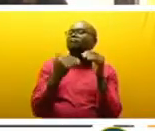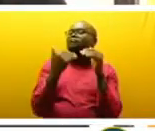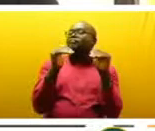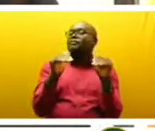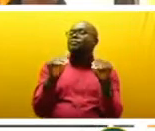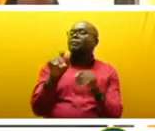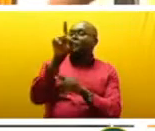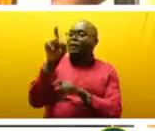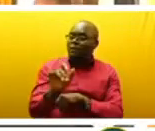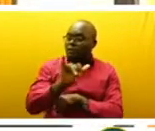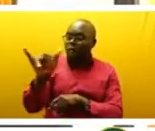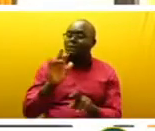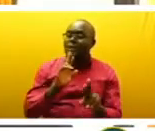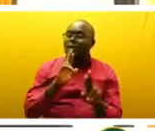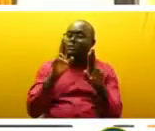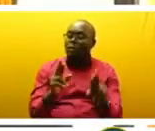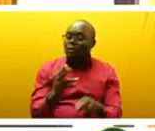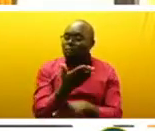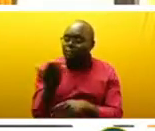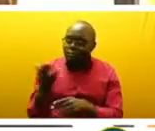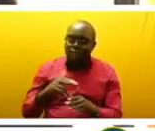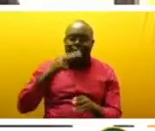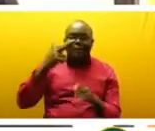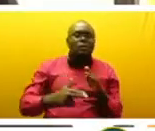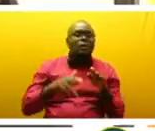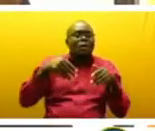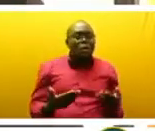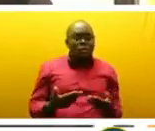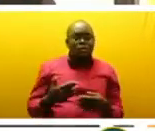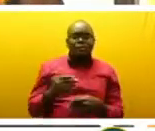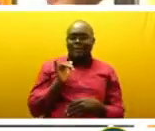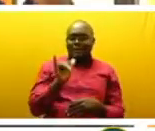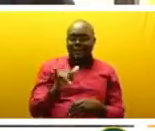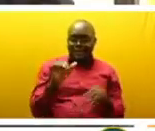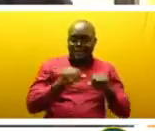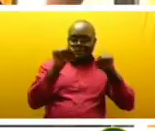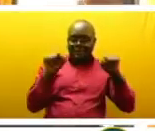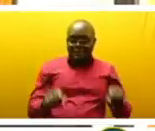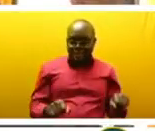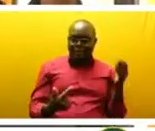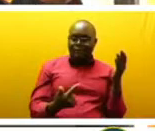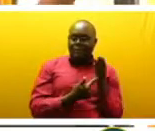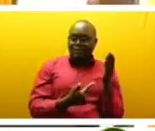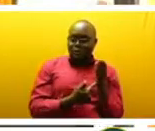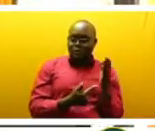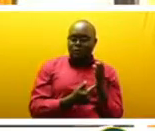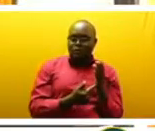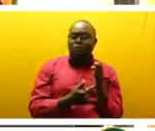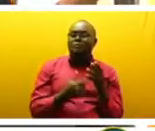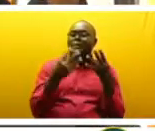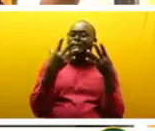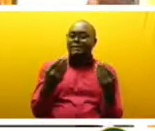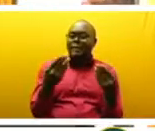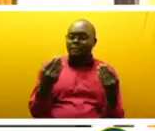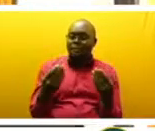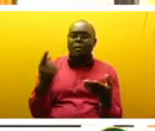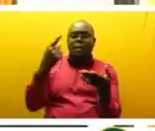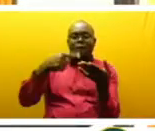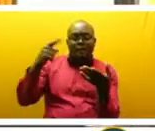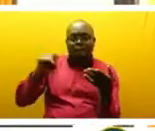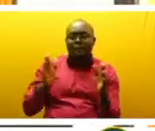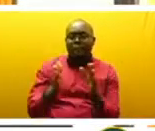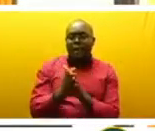those results, is that system of technology simple, verifiable,